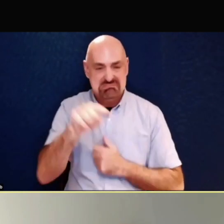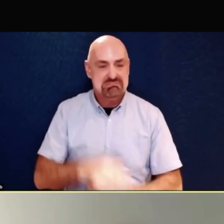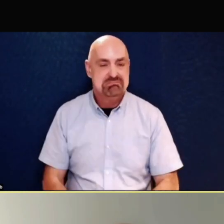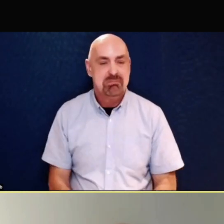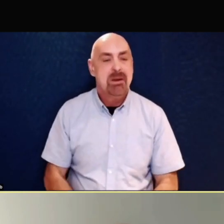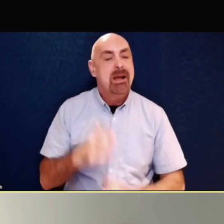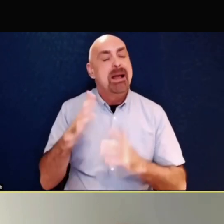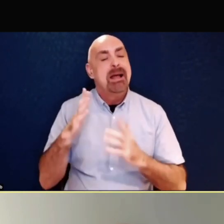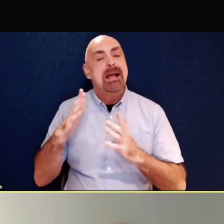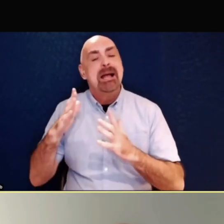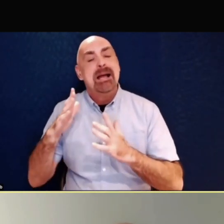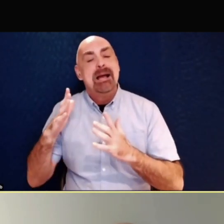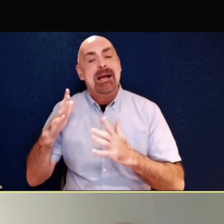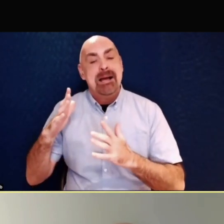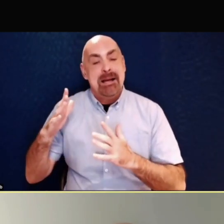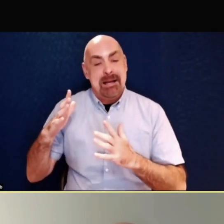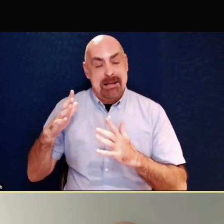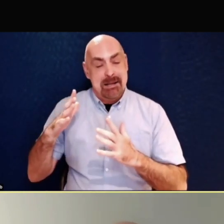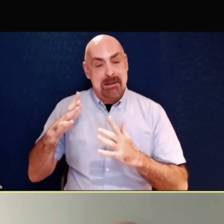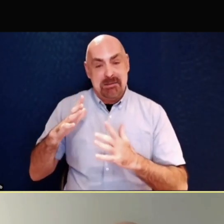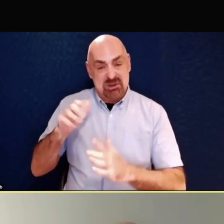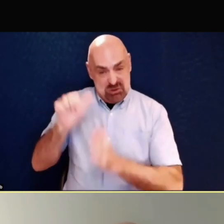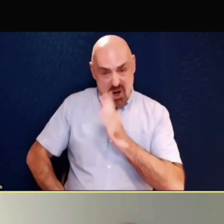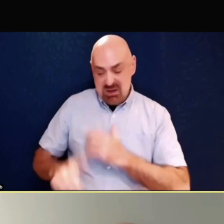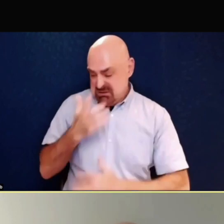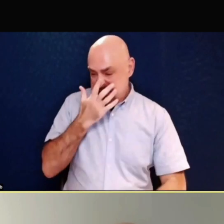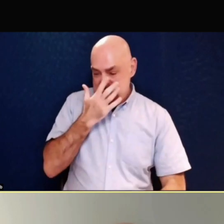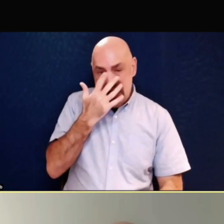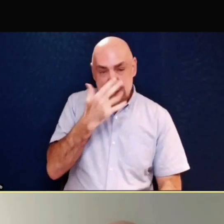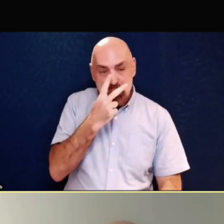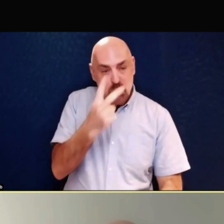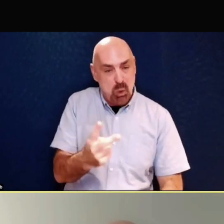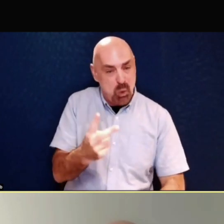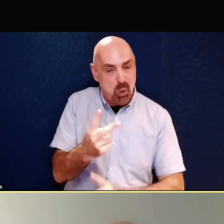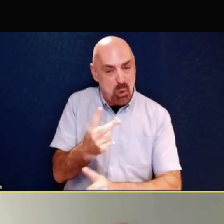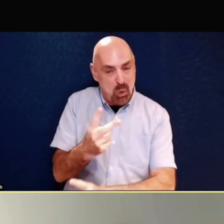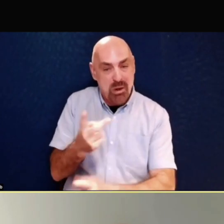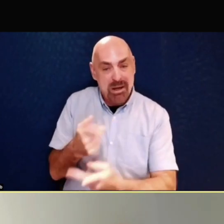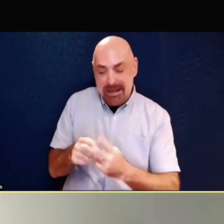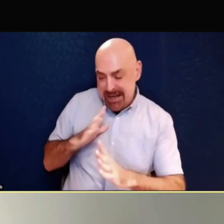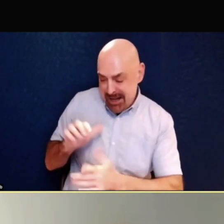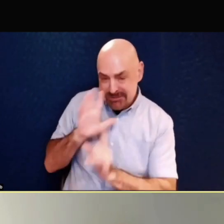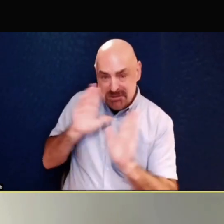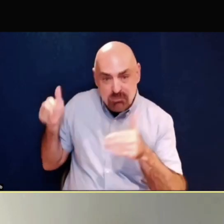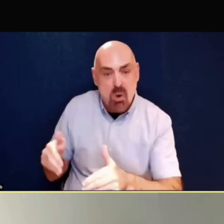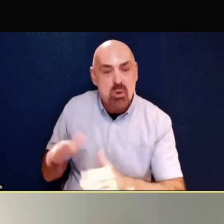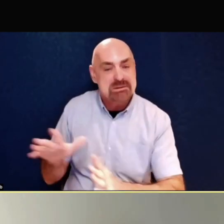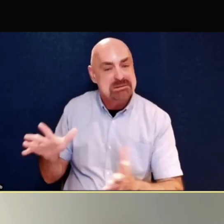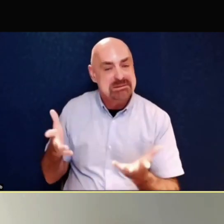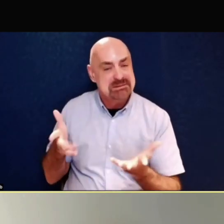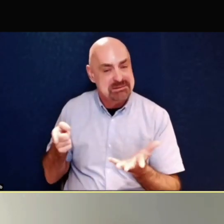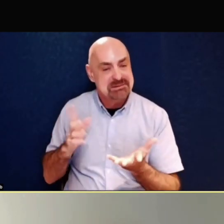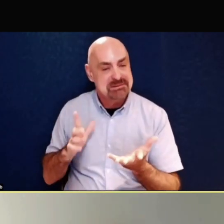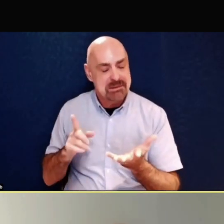physical health are laid down in the period from conception to the age of 2, and we don't give this critical period the focus it deserves. And that's something